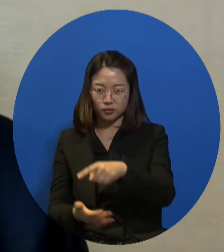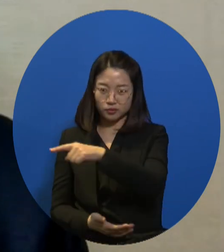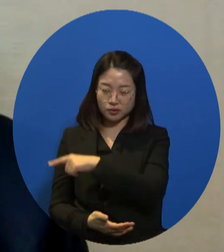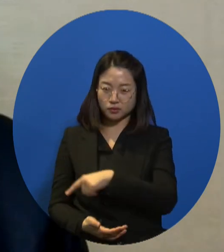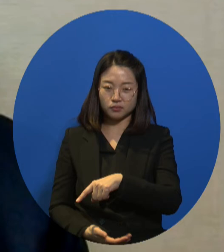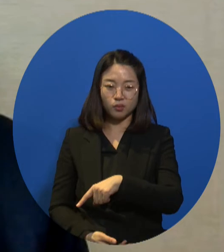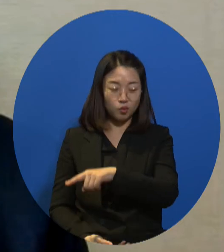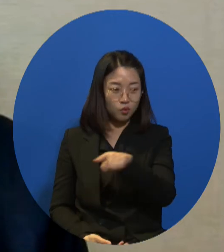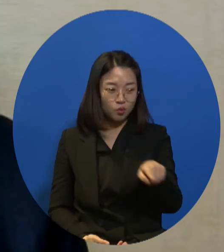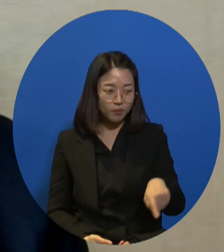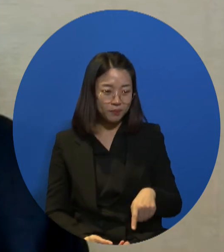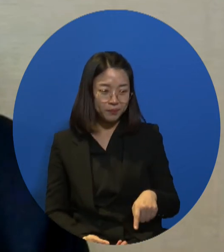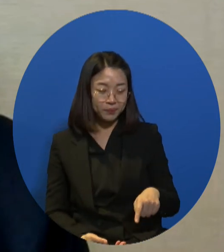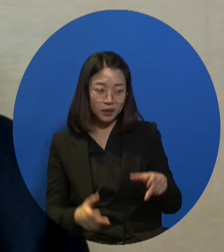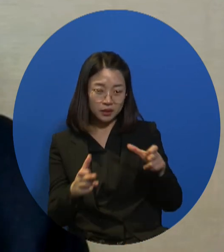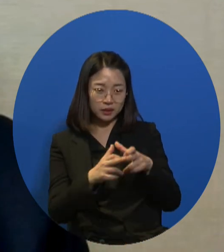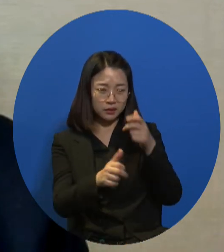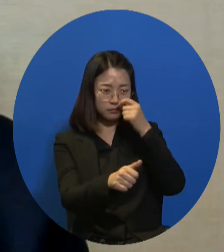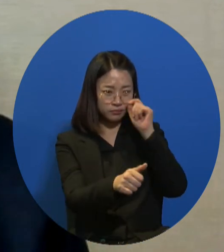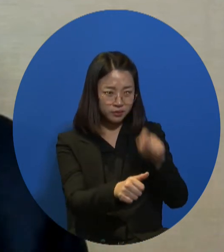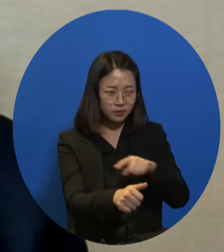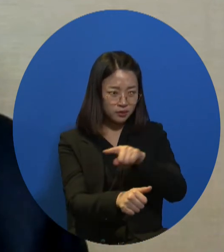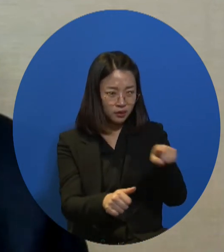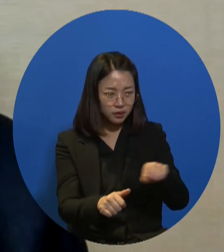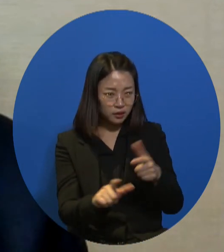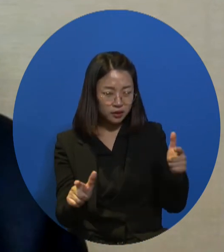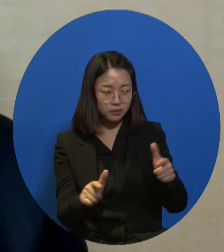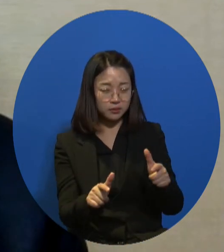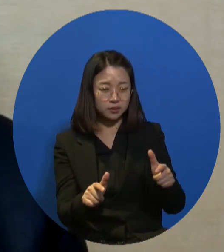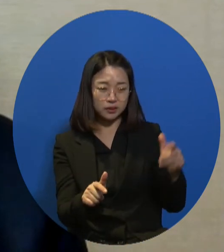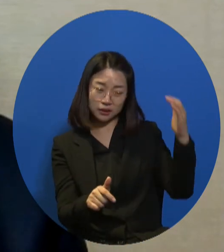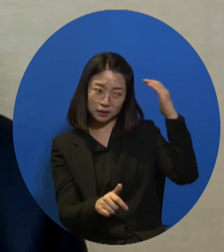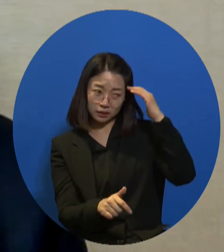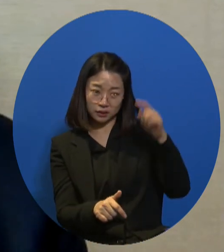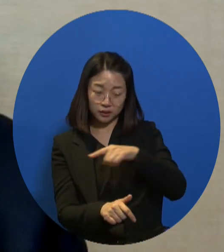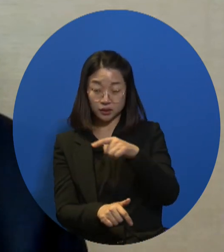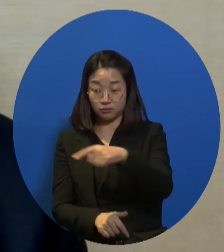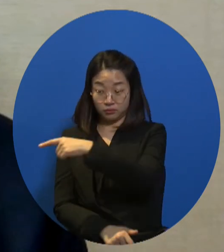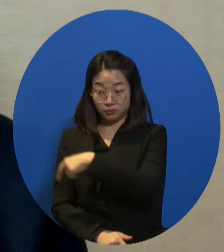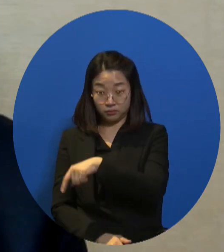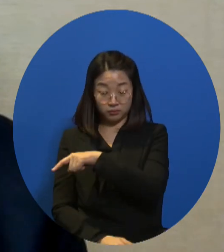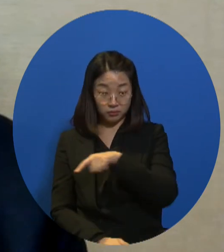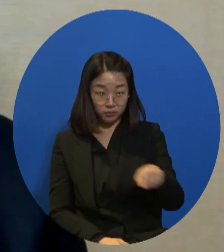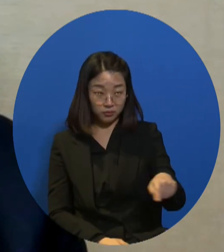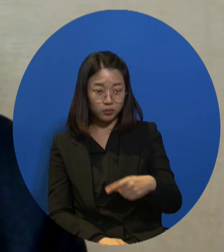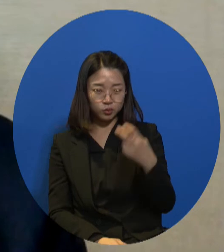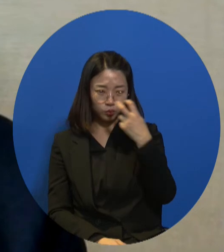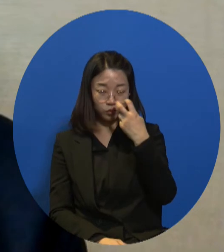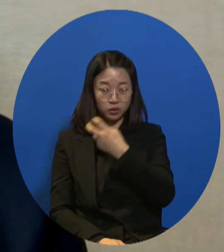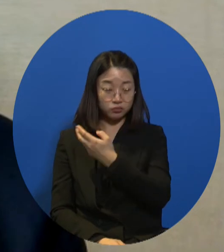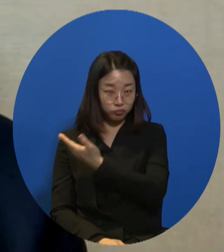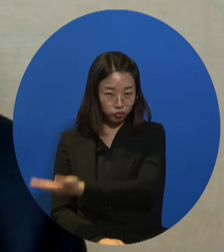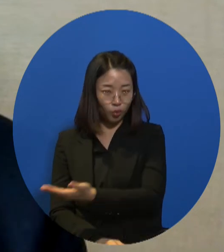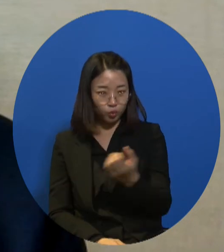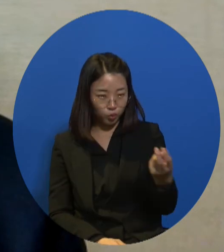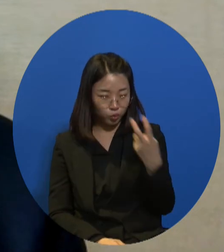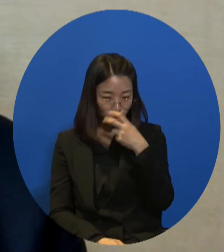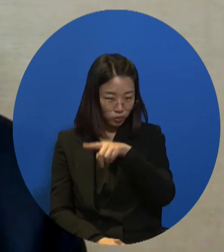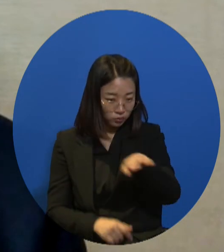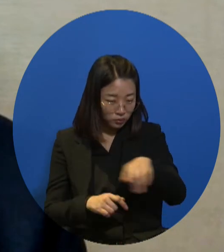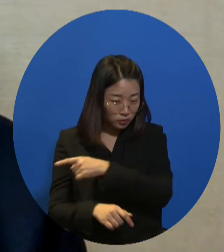So if there is reliable information that indicates grave and structural violations of the